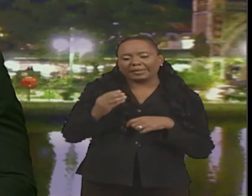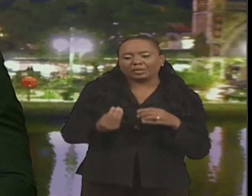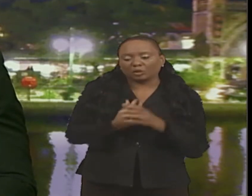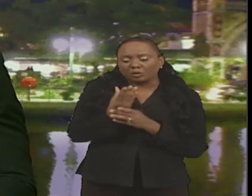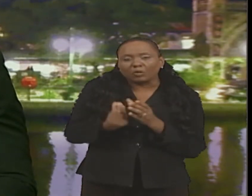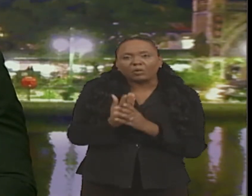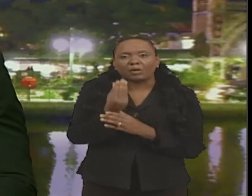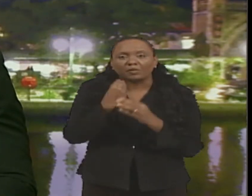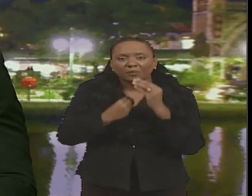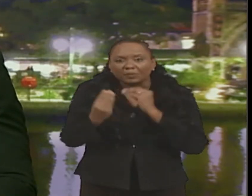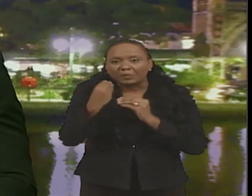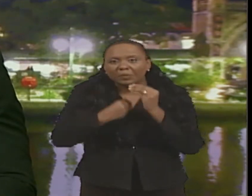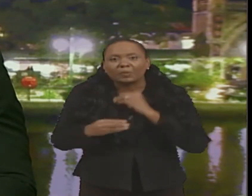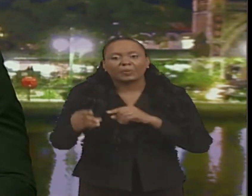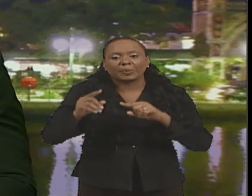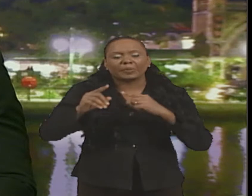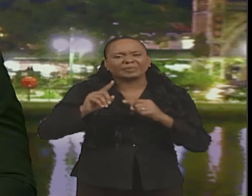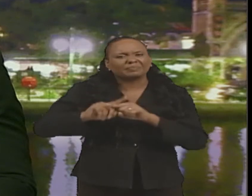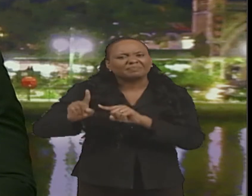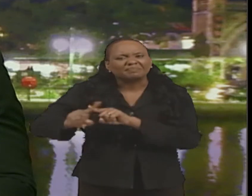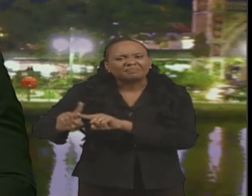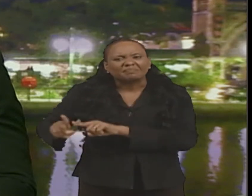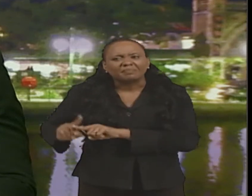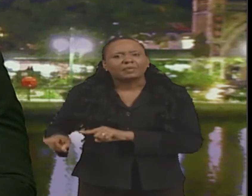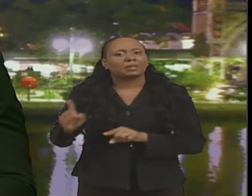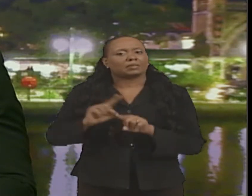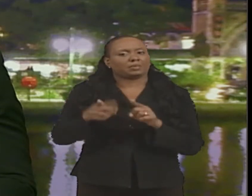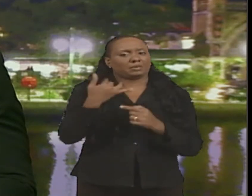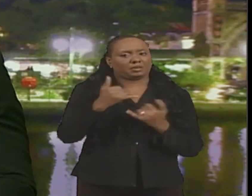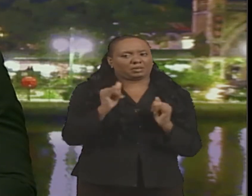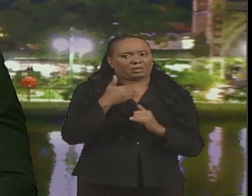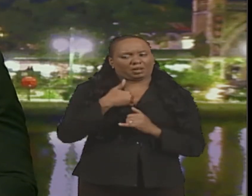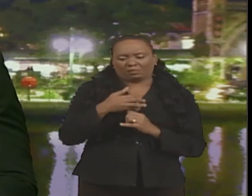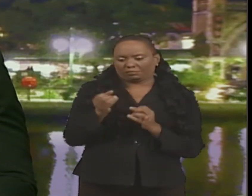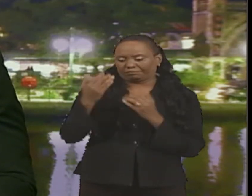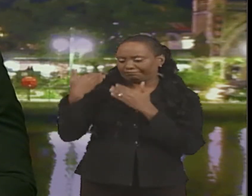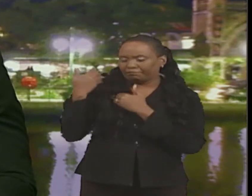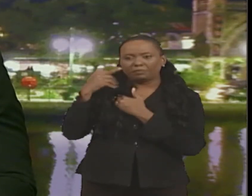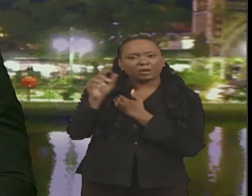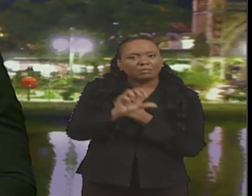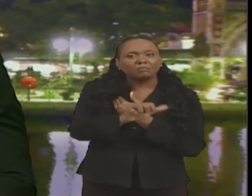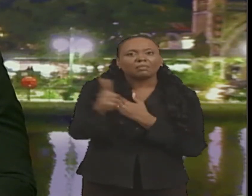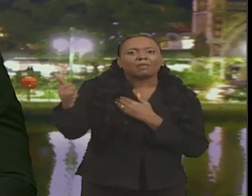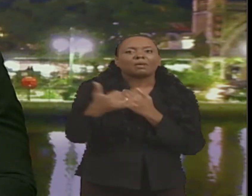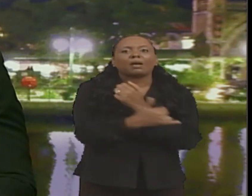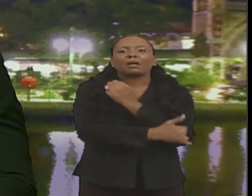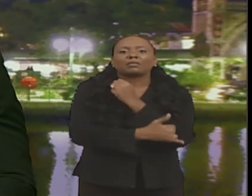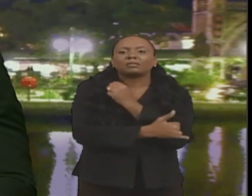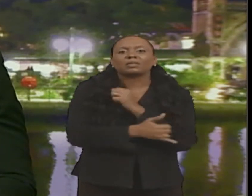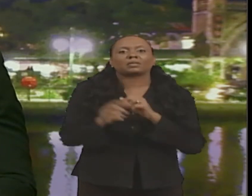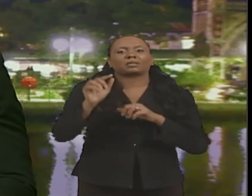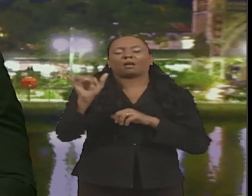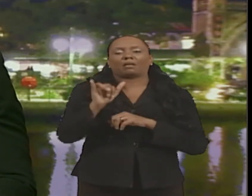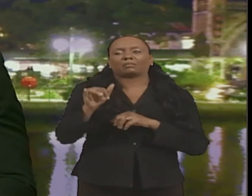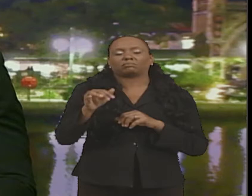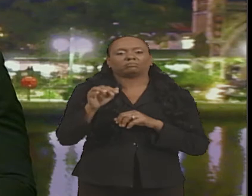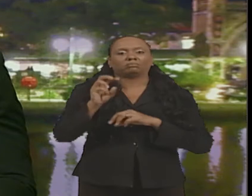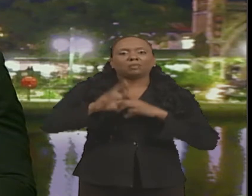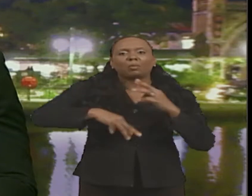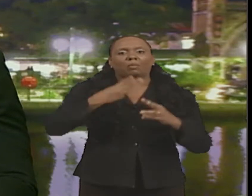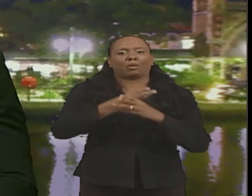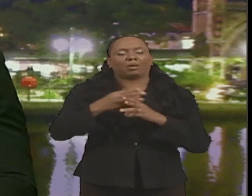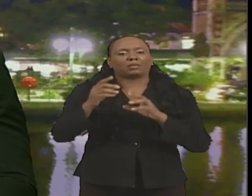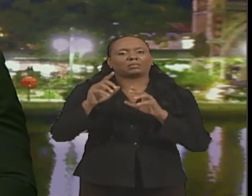the island's obligations to entities like the World Trade Organization. Minister of Small Business, Entrepreneurship and Commerce, Dwight